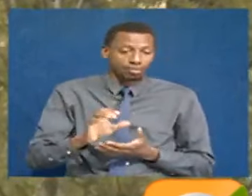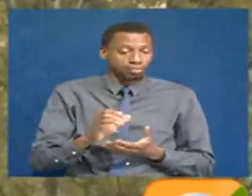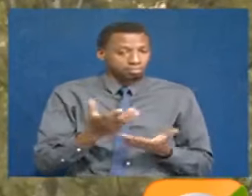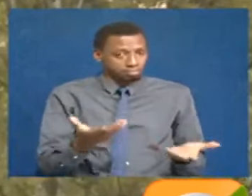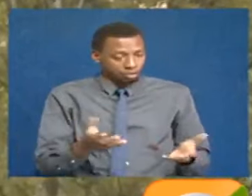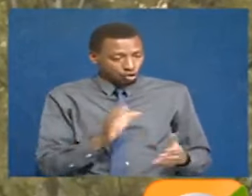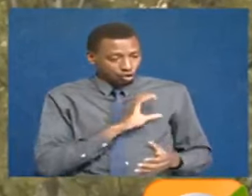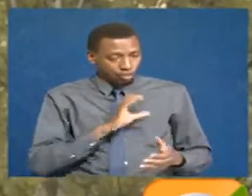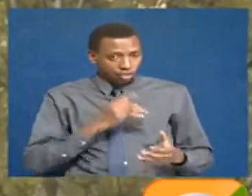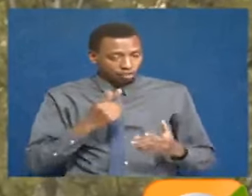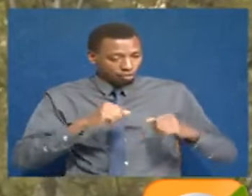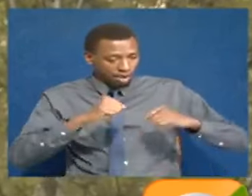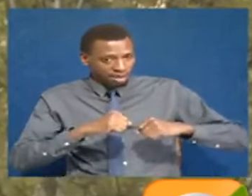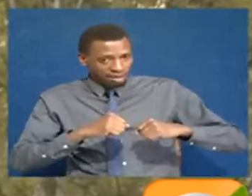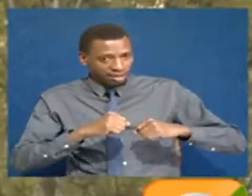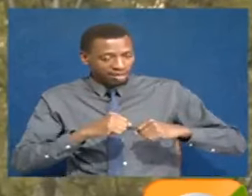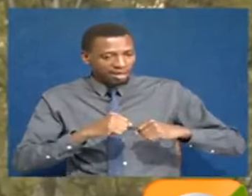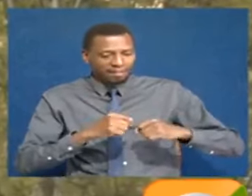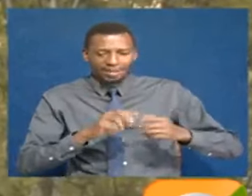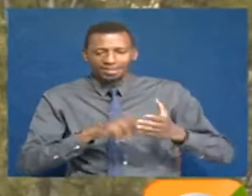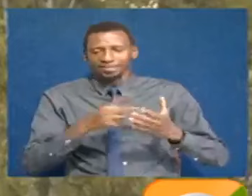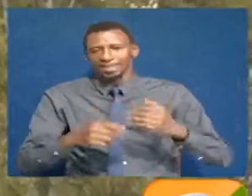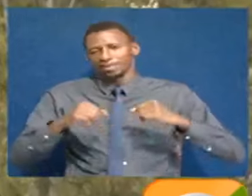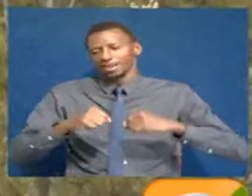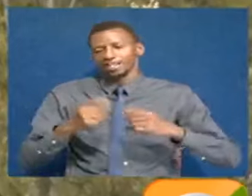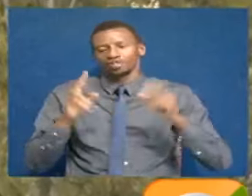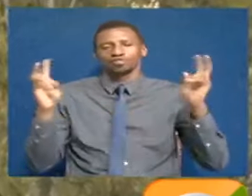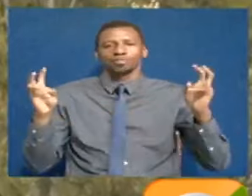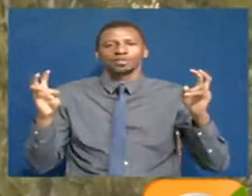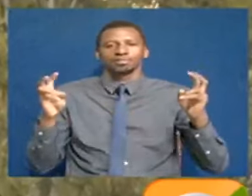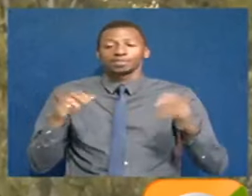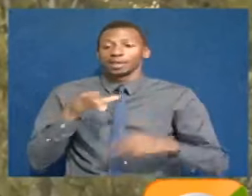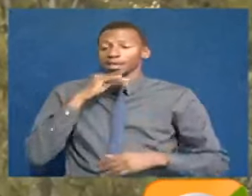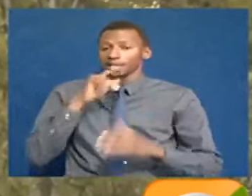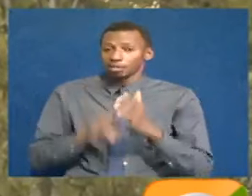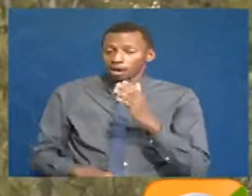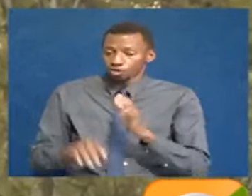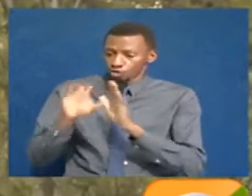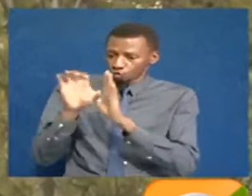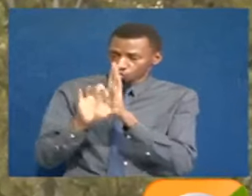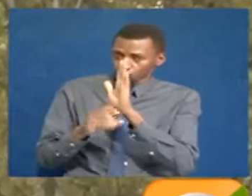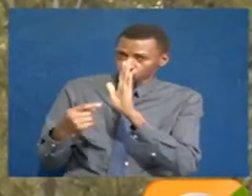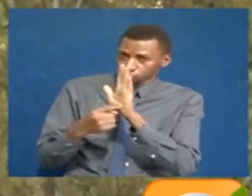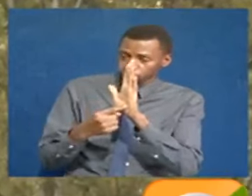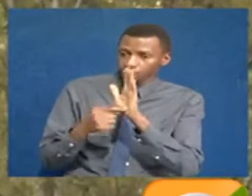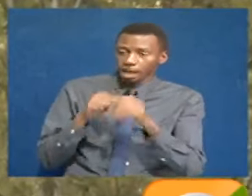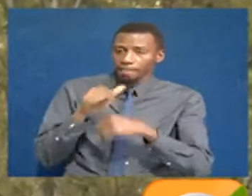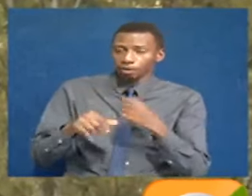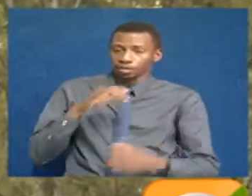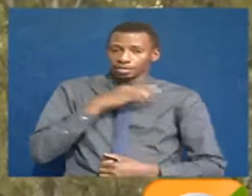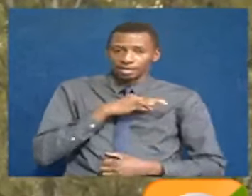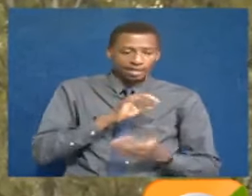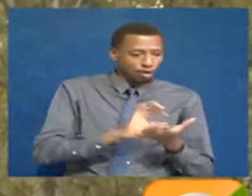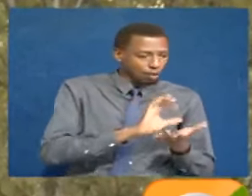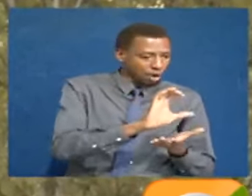MPs have failed to agree on this matter so far. Raila Odinga says the dictates of the constitution in revenue allocation to